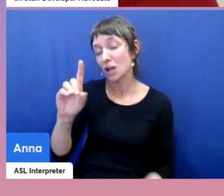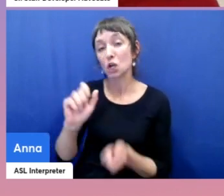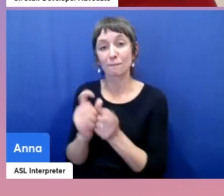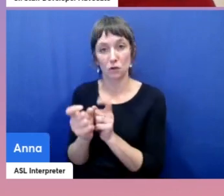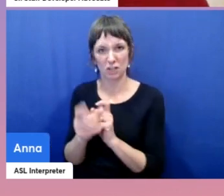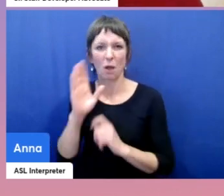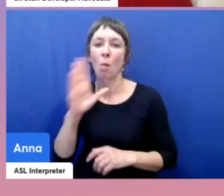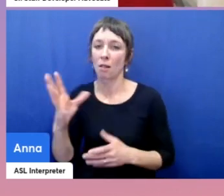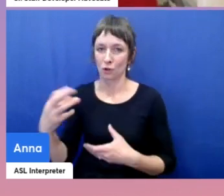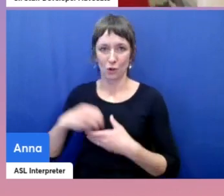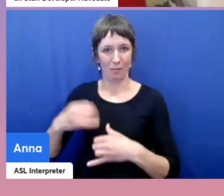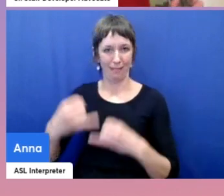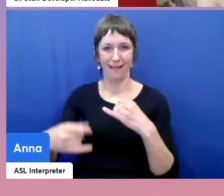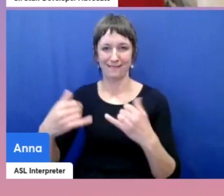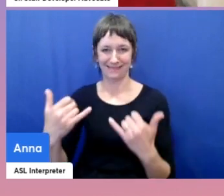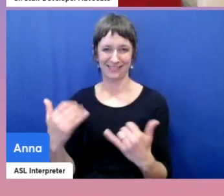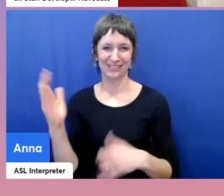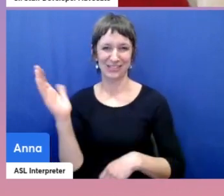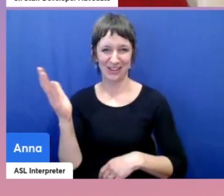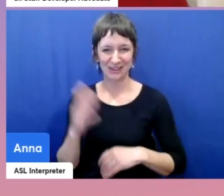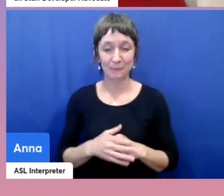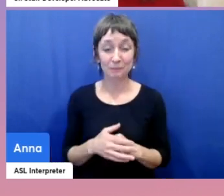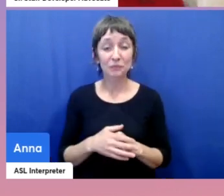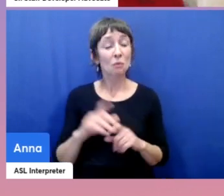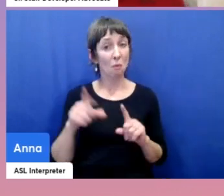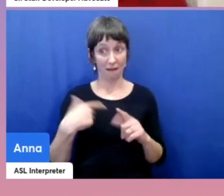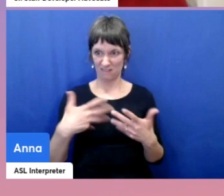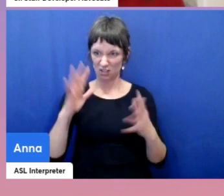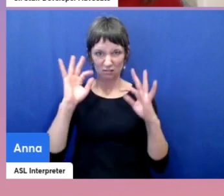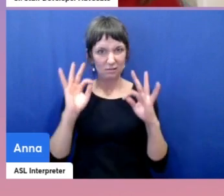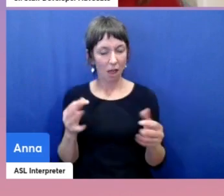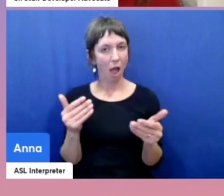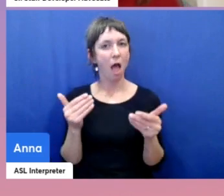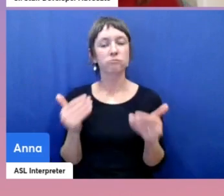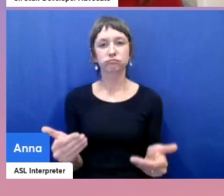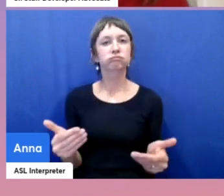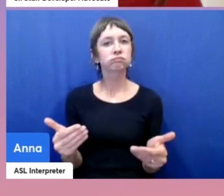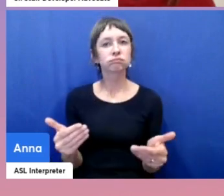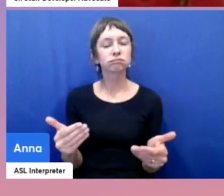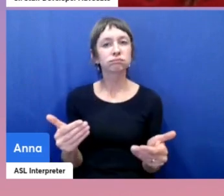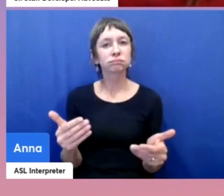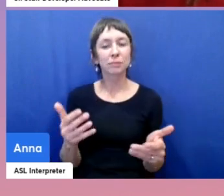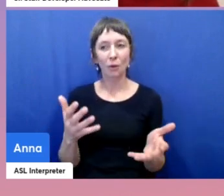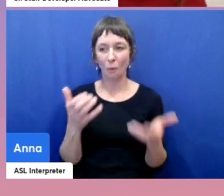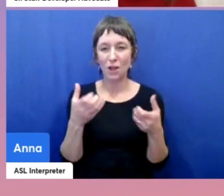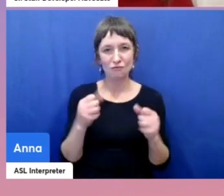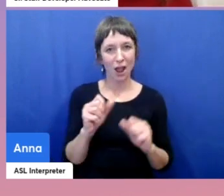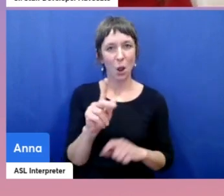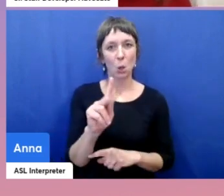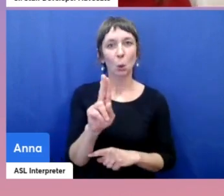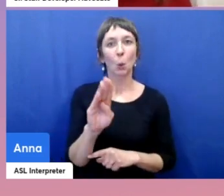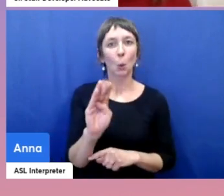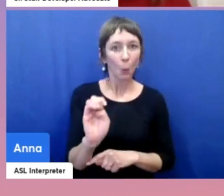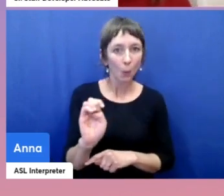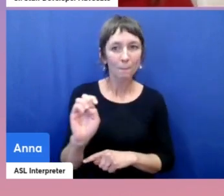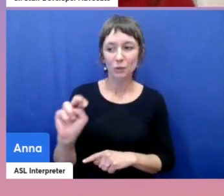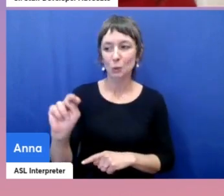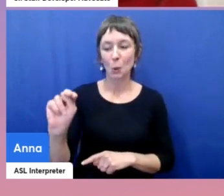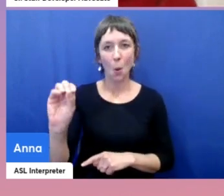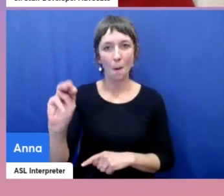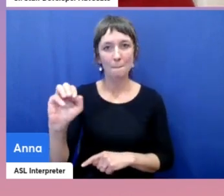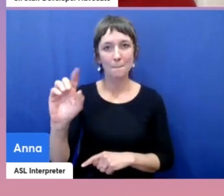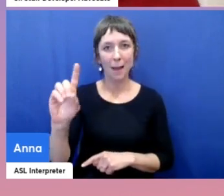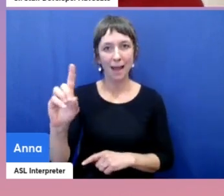talk. Now, once the decision was made to go ahead with KubeNomad, it was time to put things